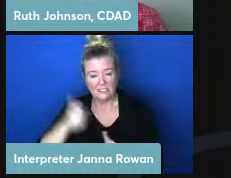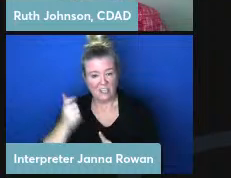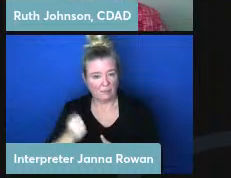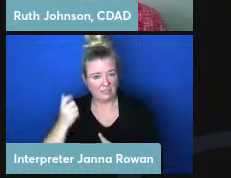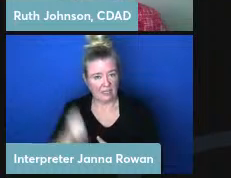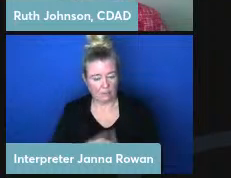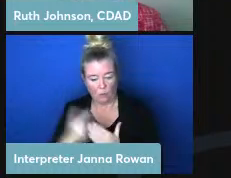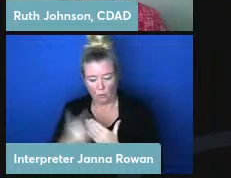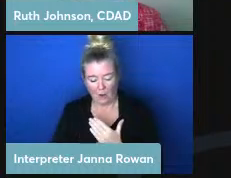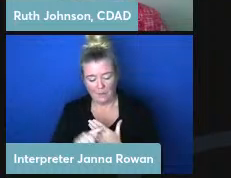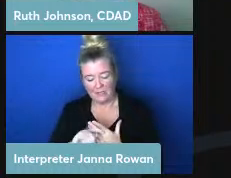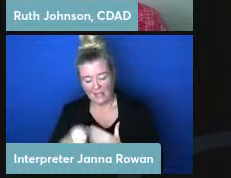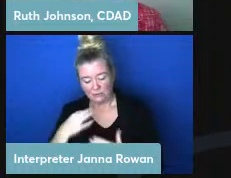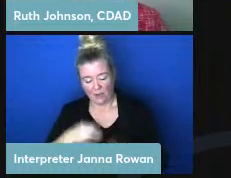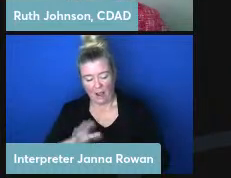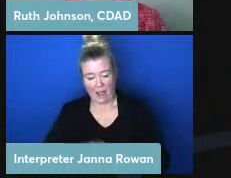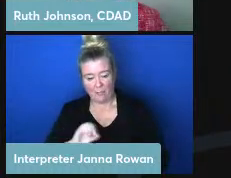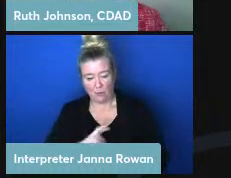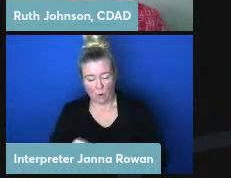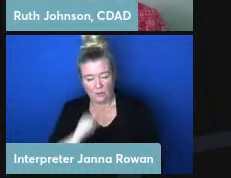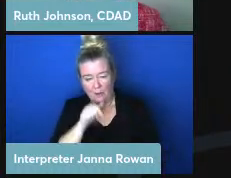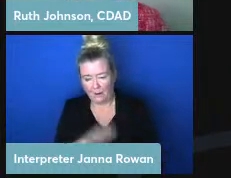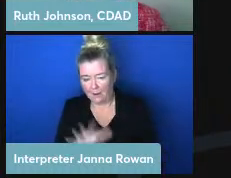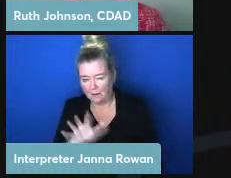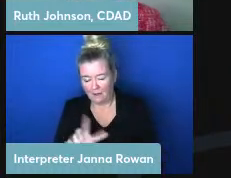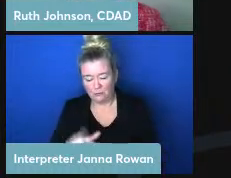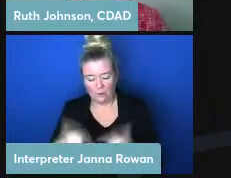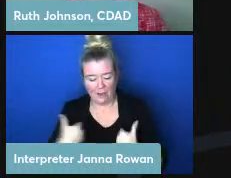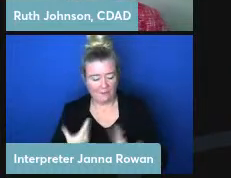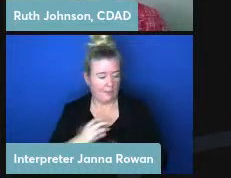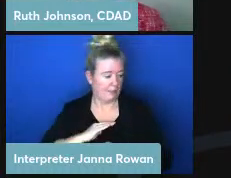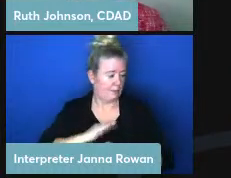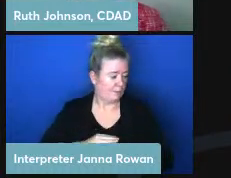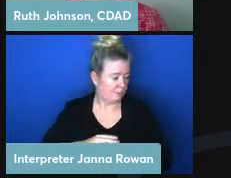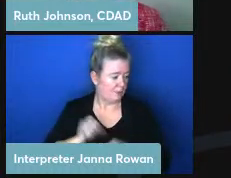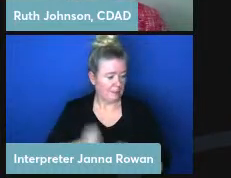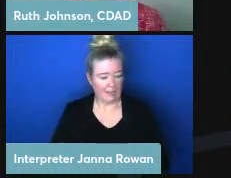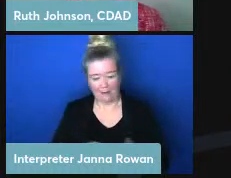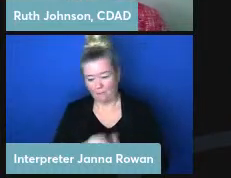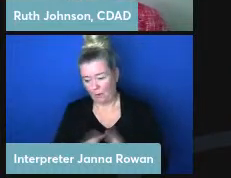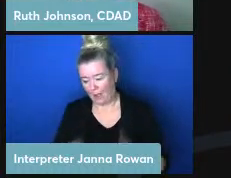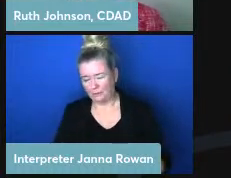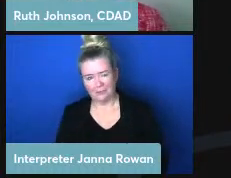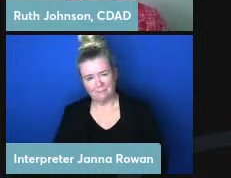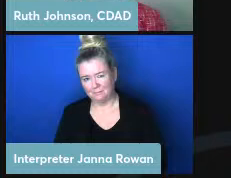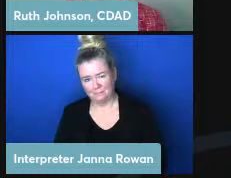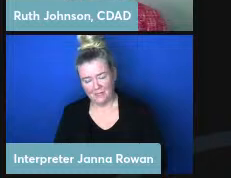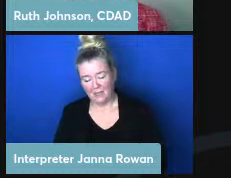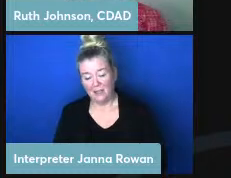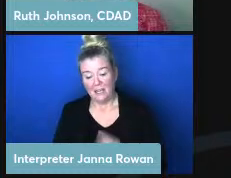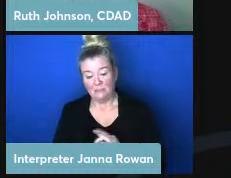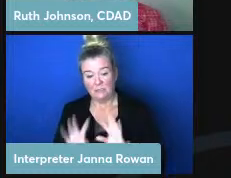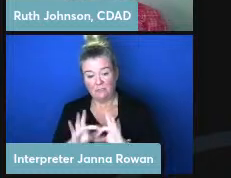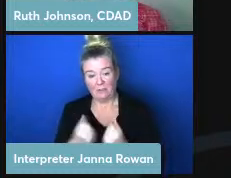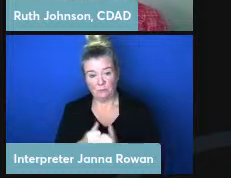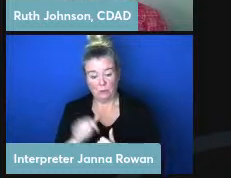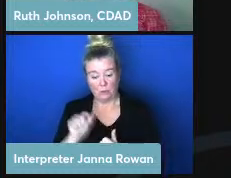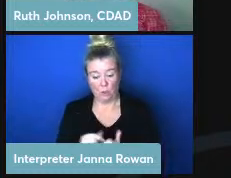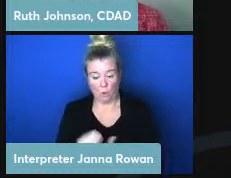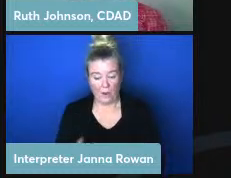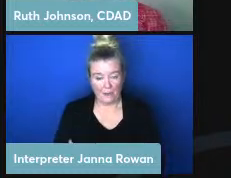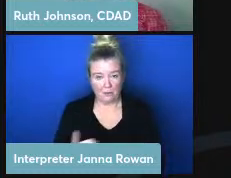tax credits on their own aren't enough to create generally affordable housing, especially for families with lower income, so incomes